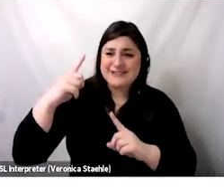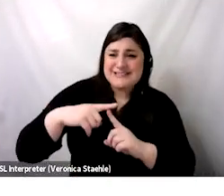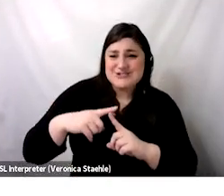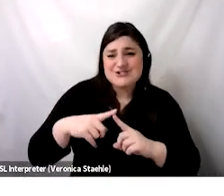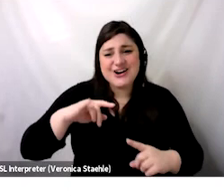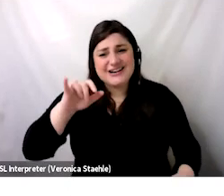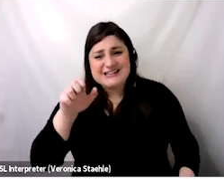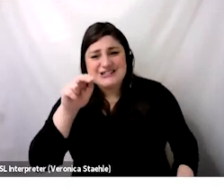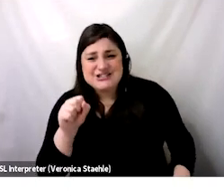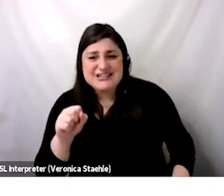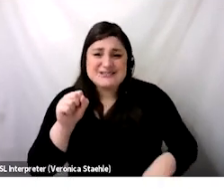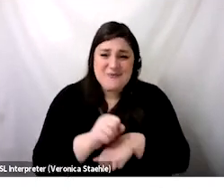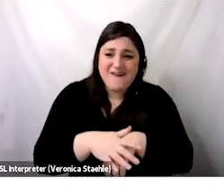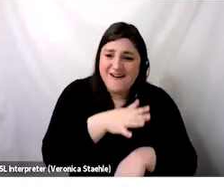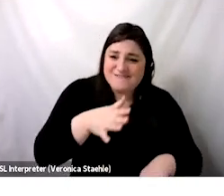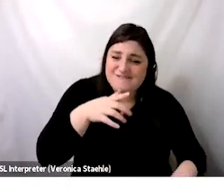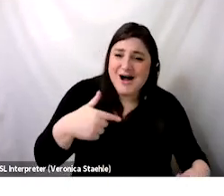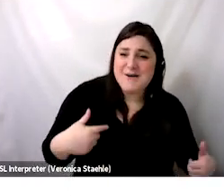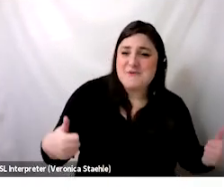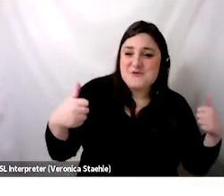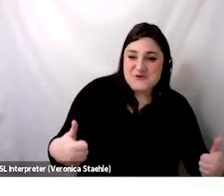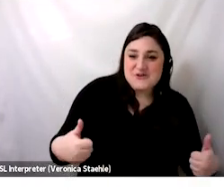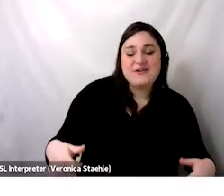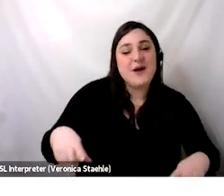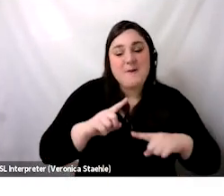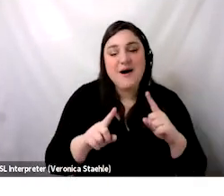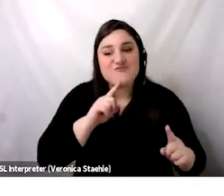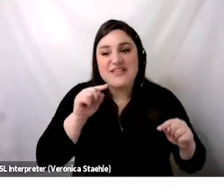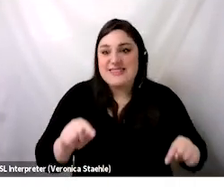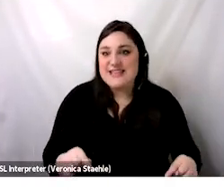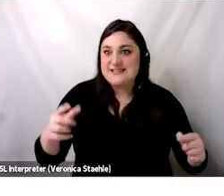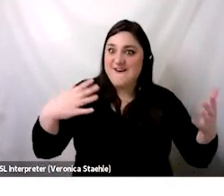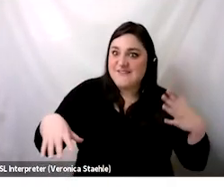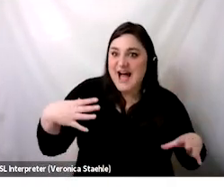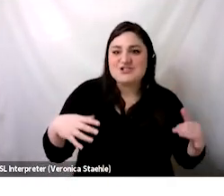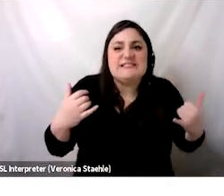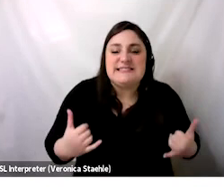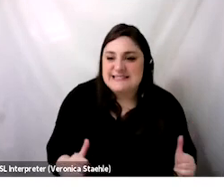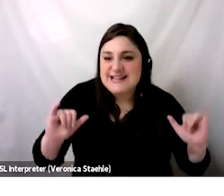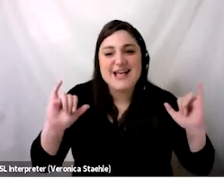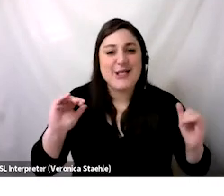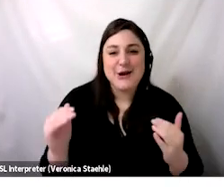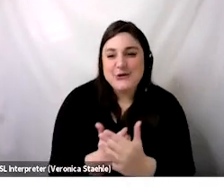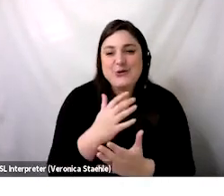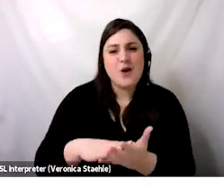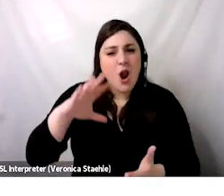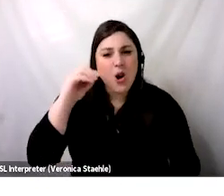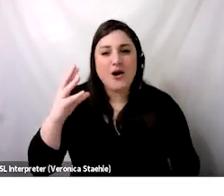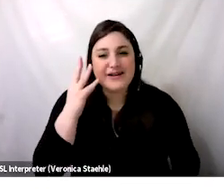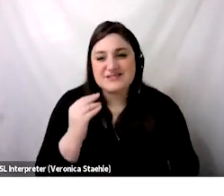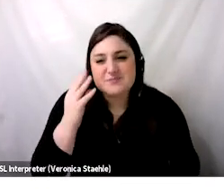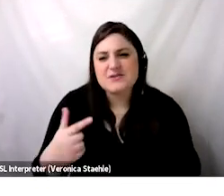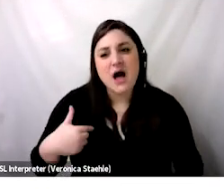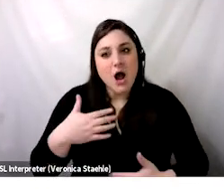okay. So, but this has been an experience, again, a learning experience. This is why I love to do these webinars